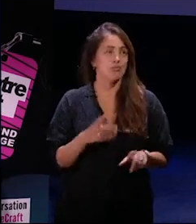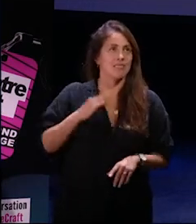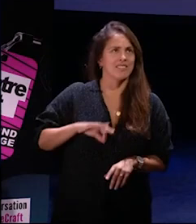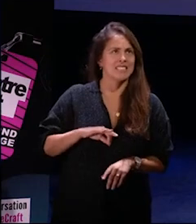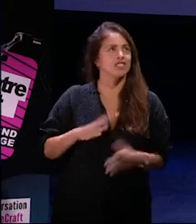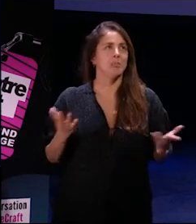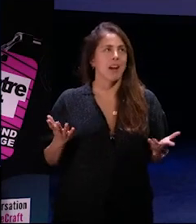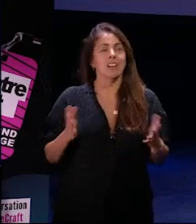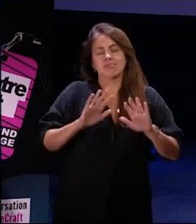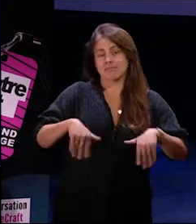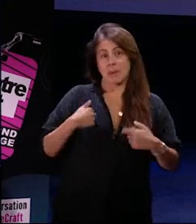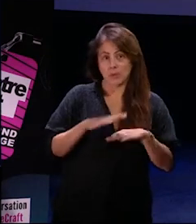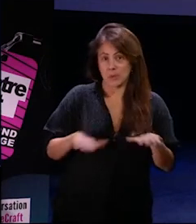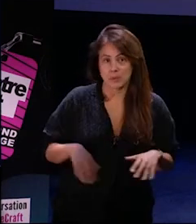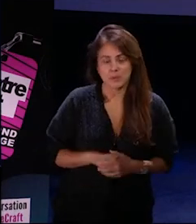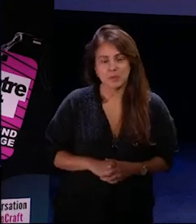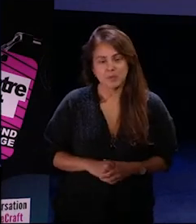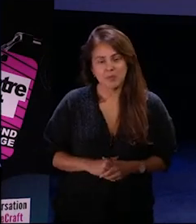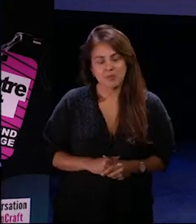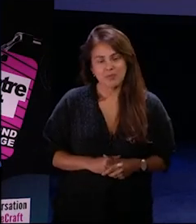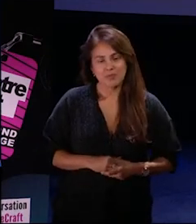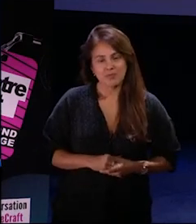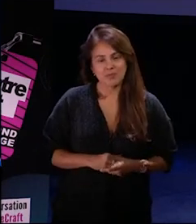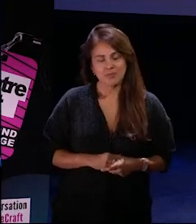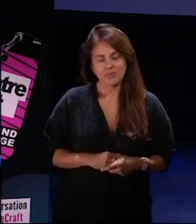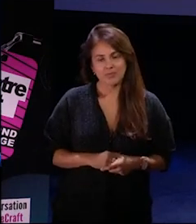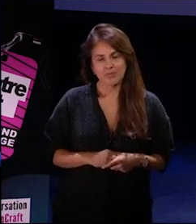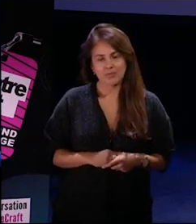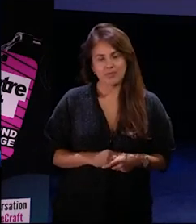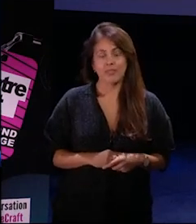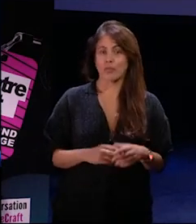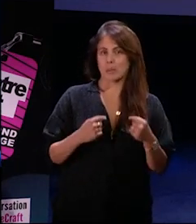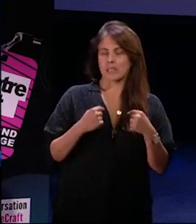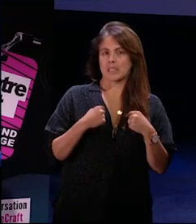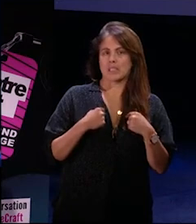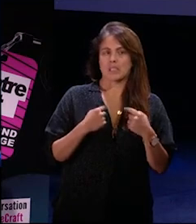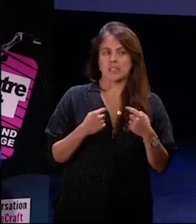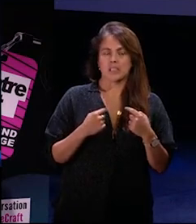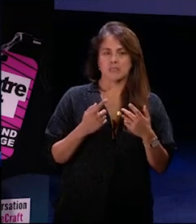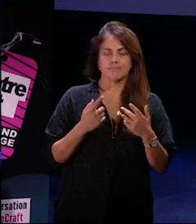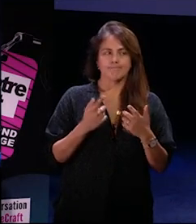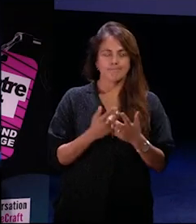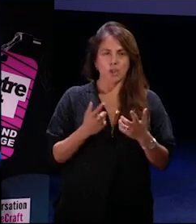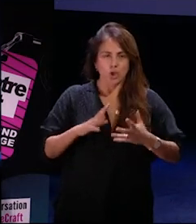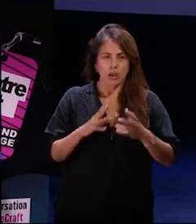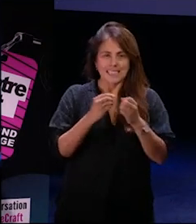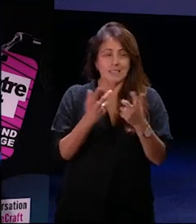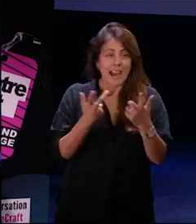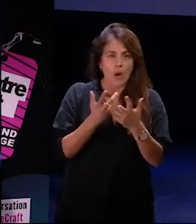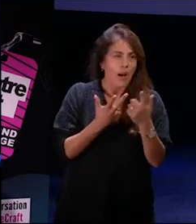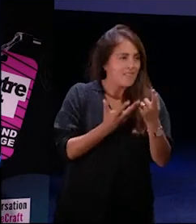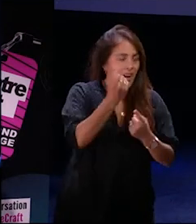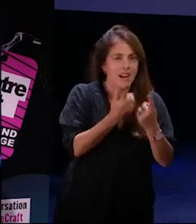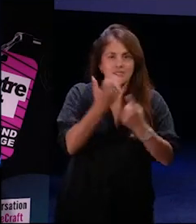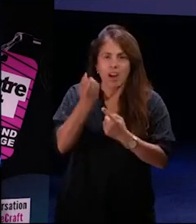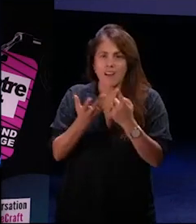And the big thing was being really creative with how I found people.